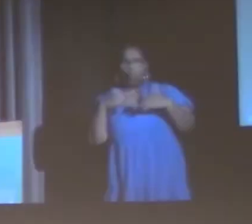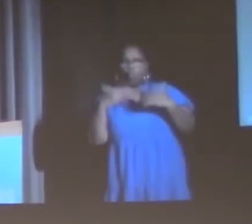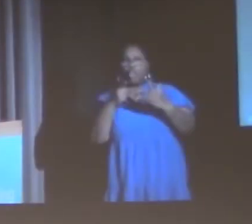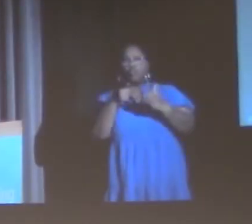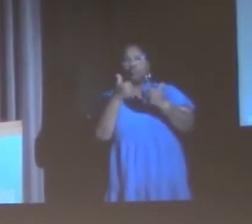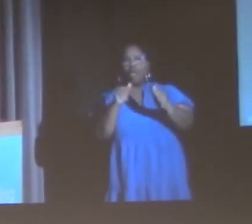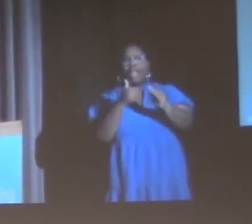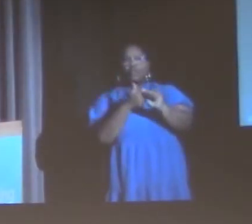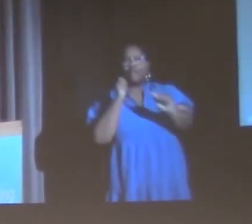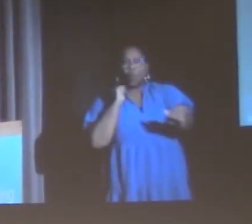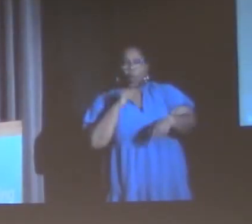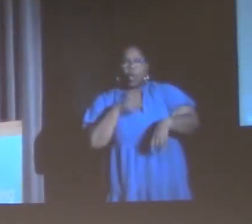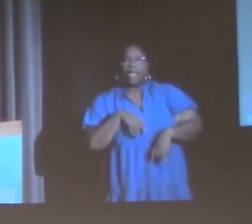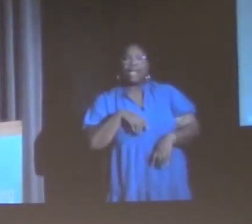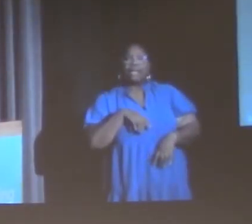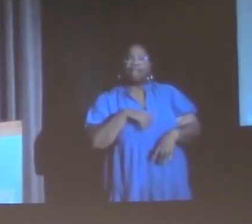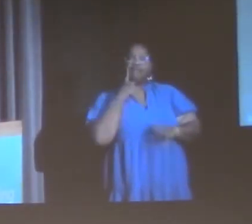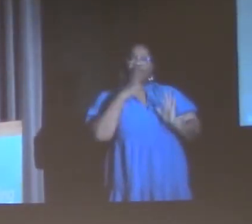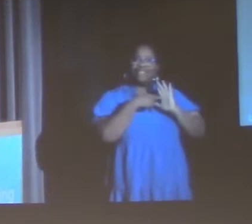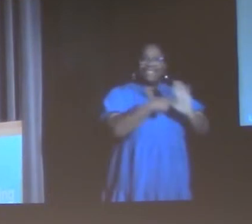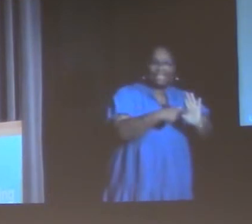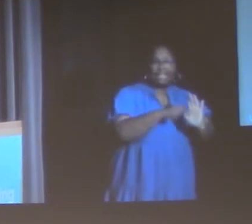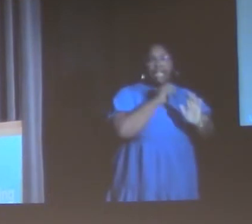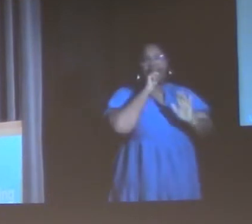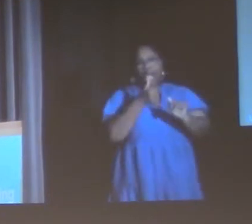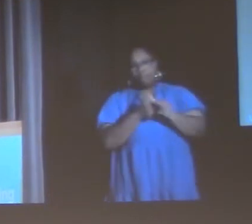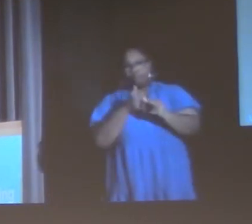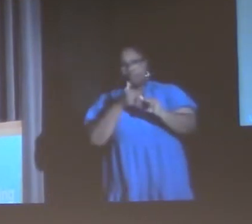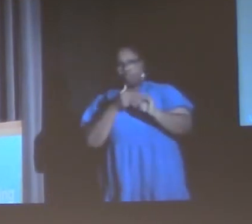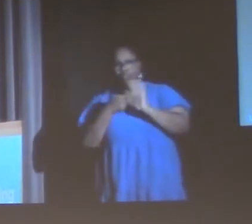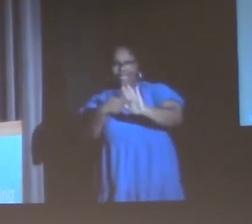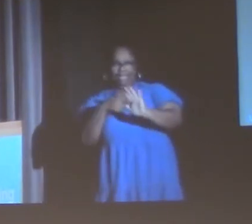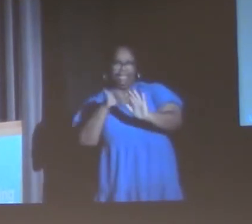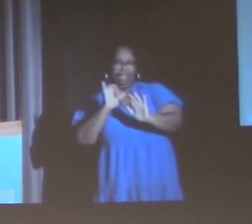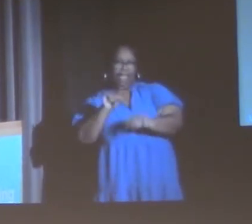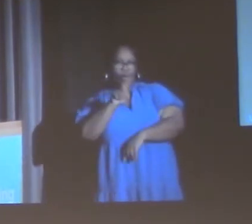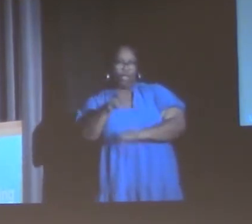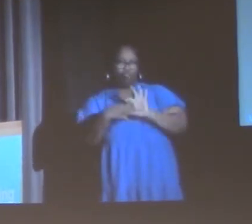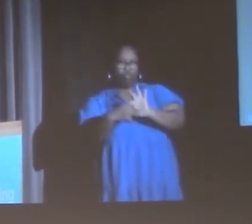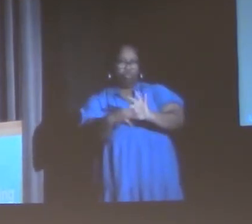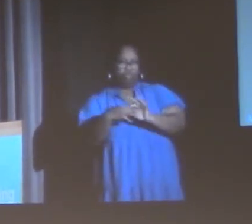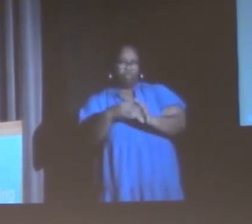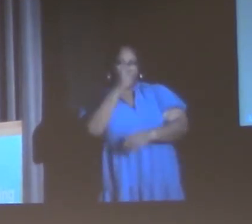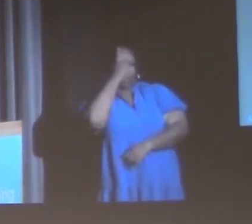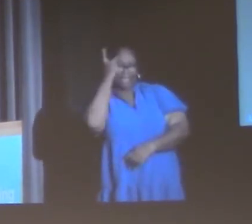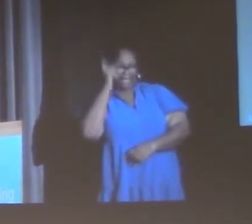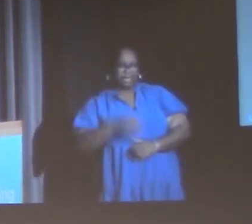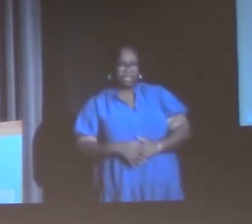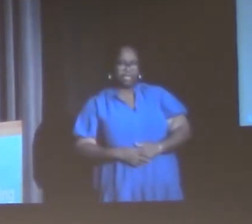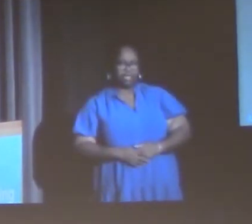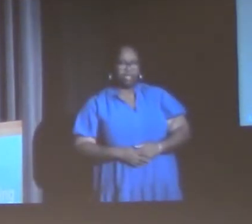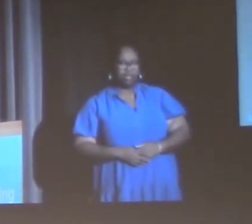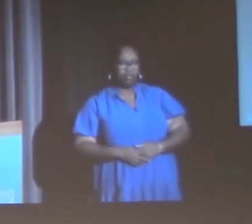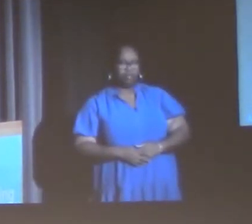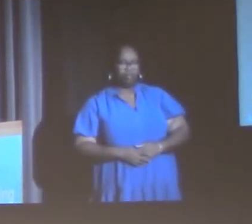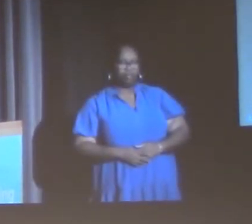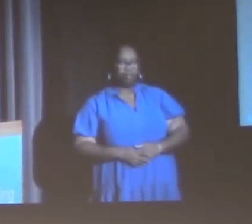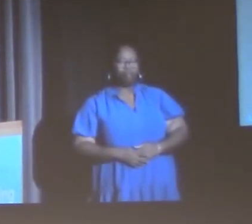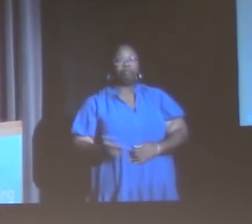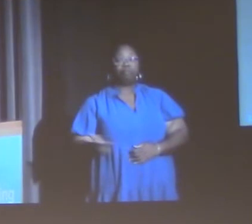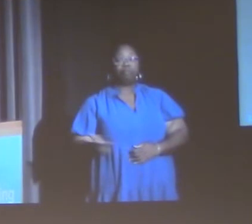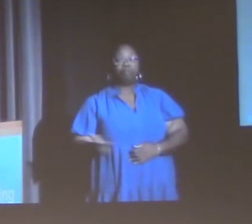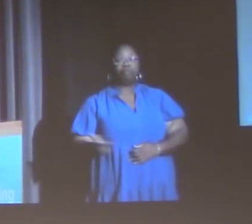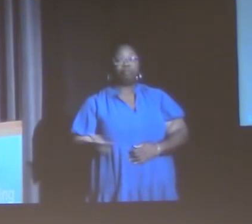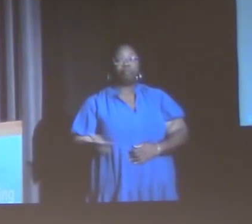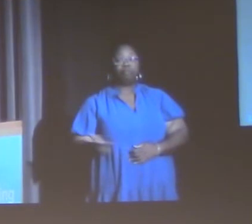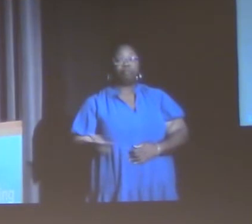not representing that question of prisons? So in my case, a lot of